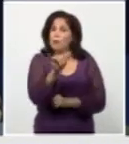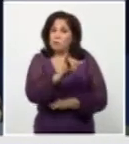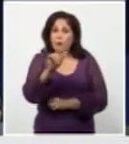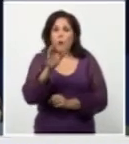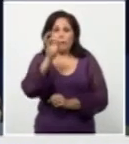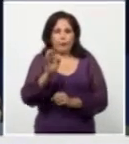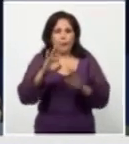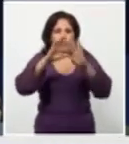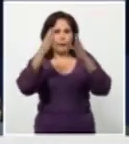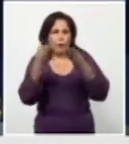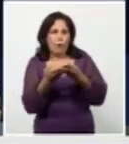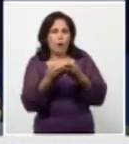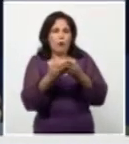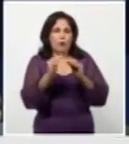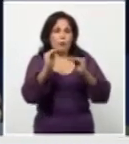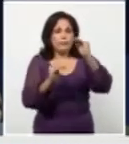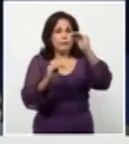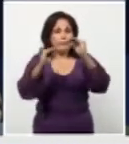54,064 cases,